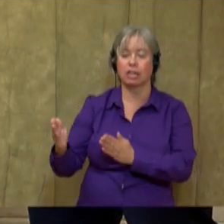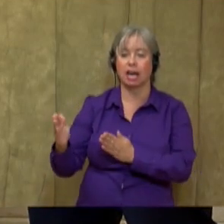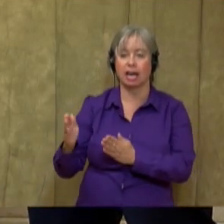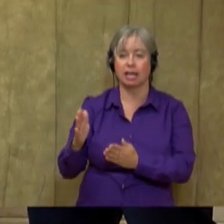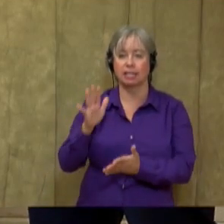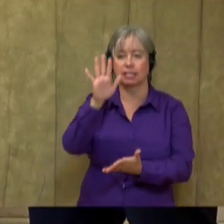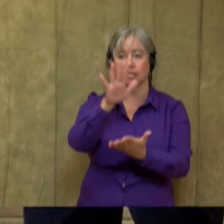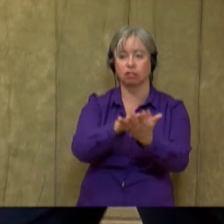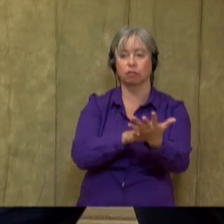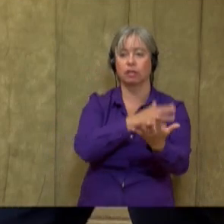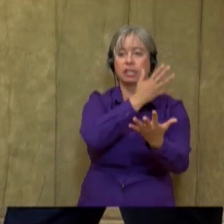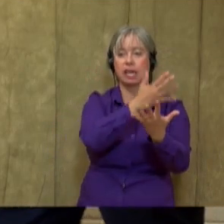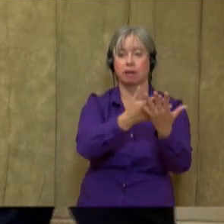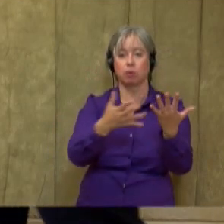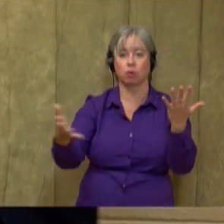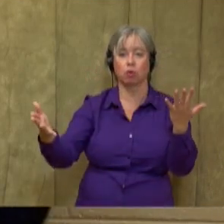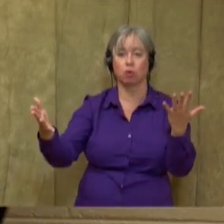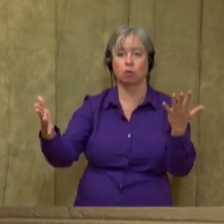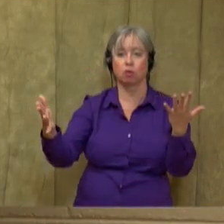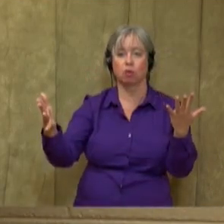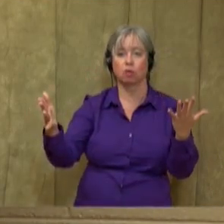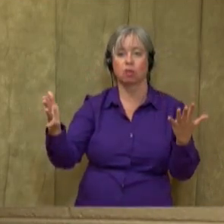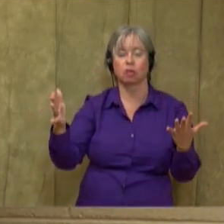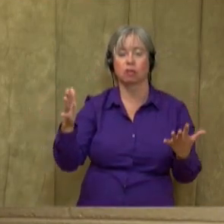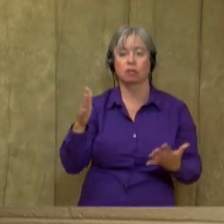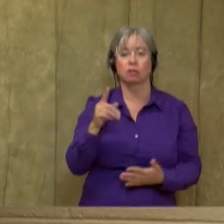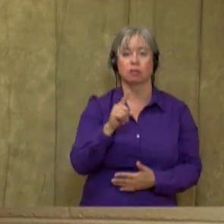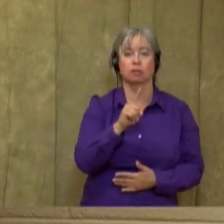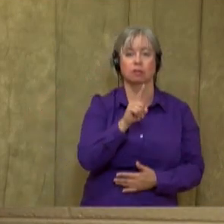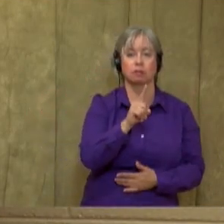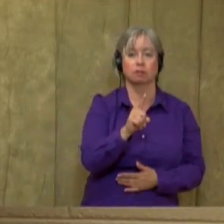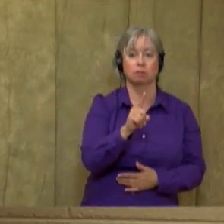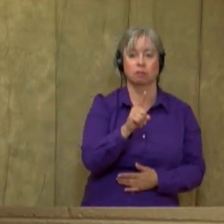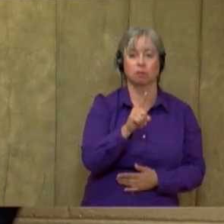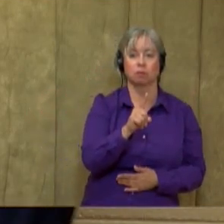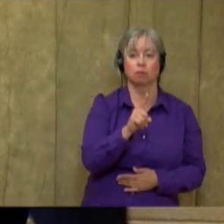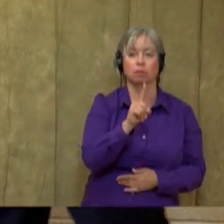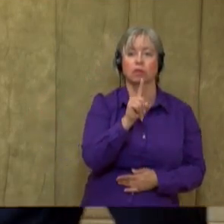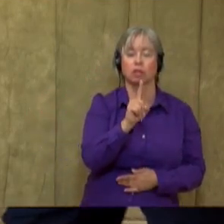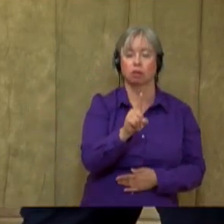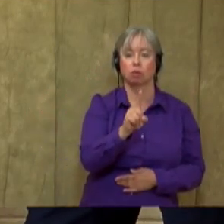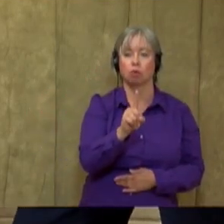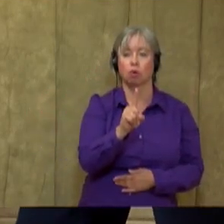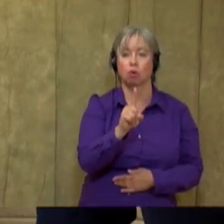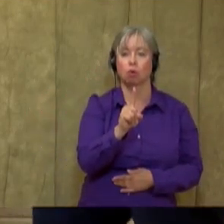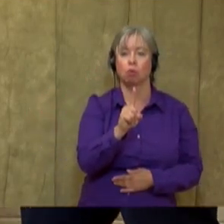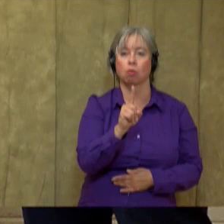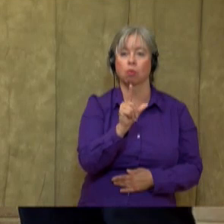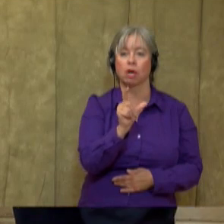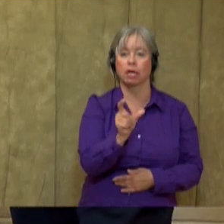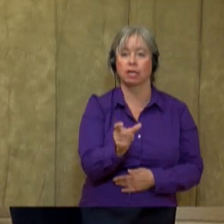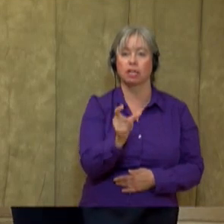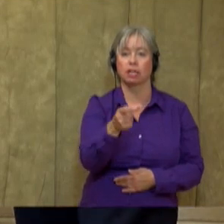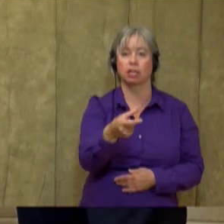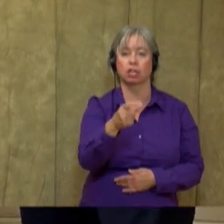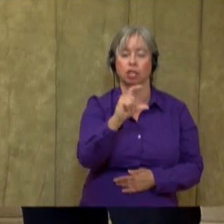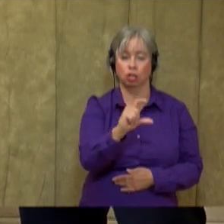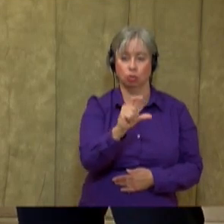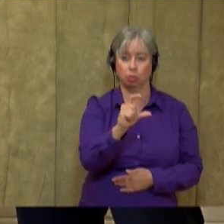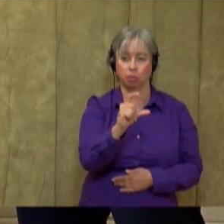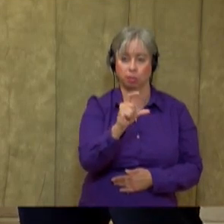table. So if I looked at case 1, here we're only looking at a single cube. And if I cover that entire cube in